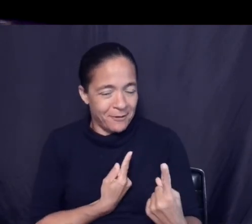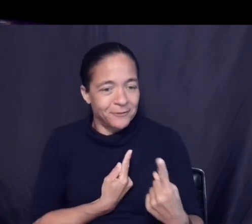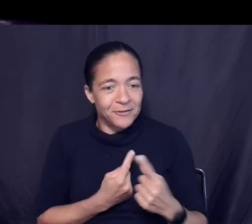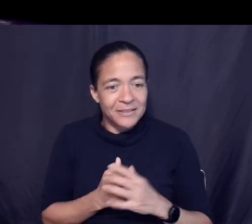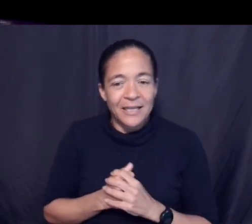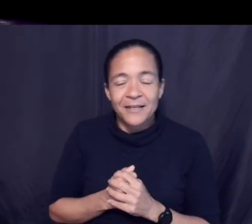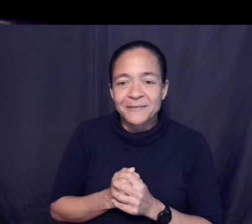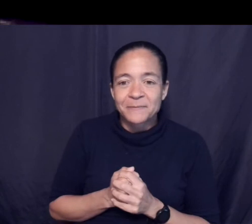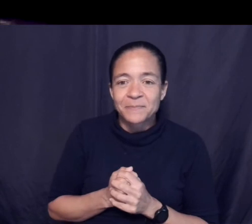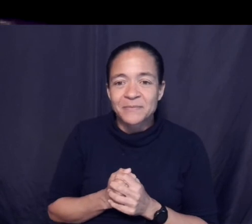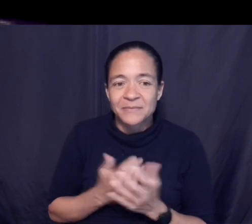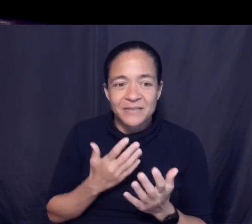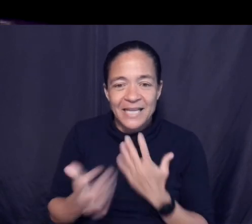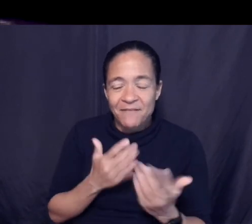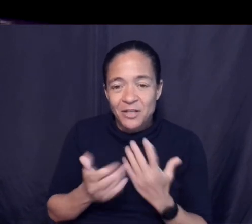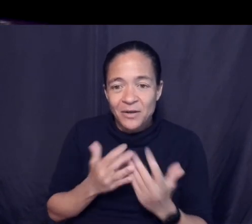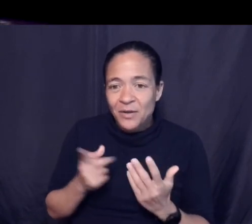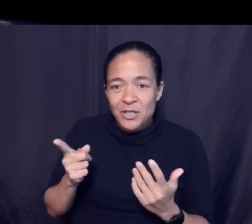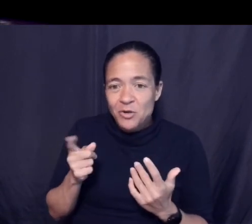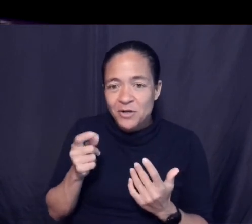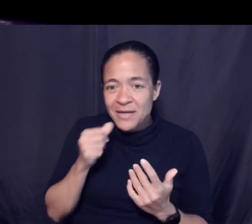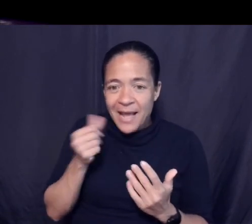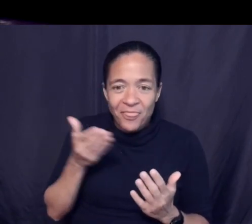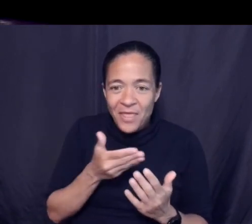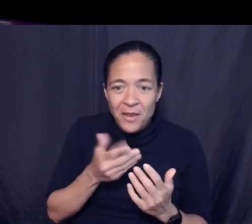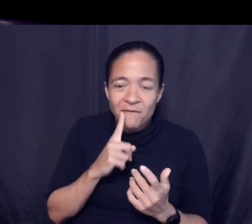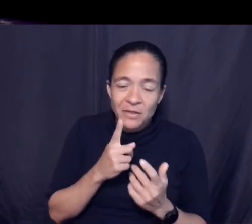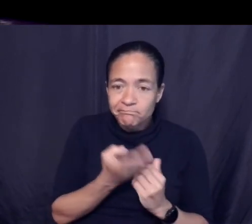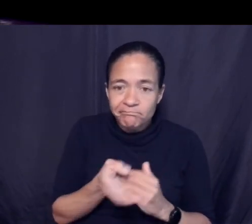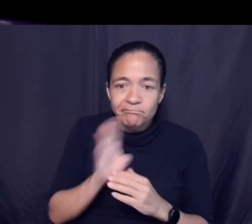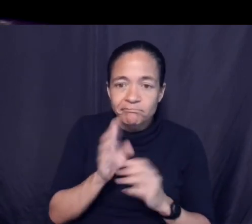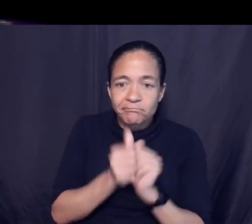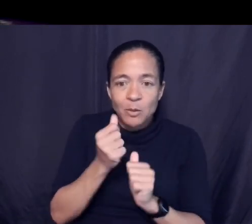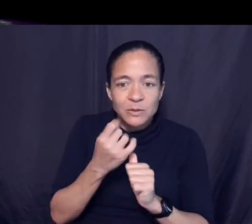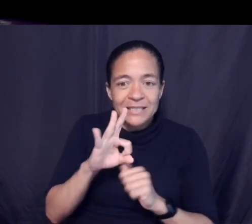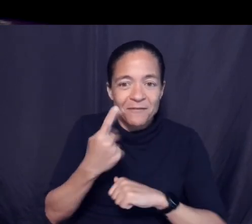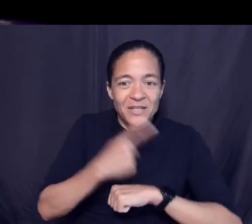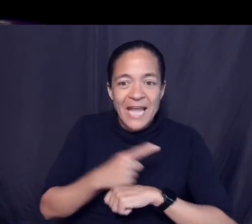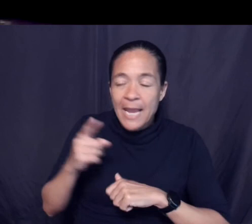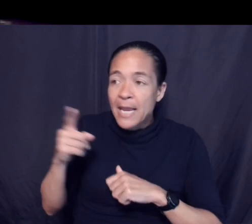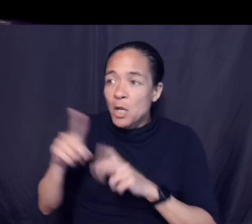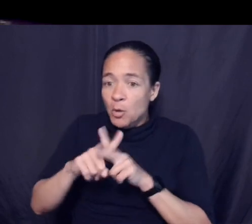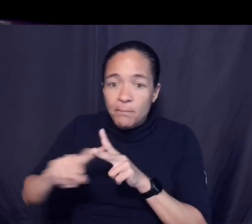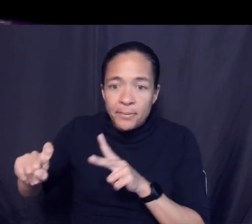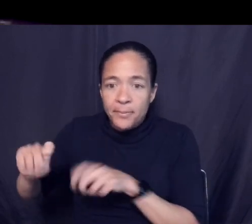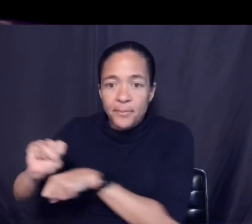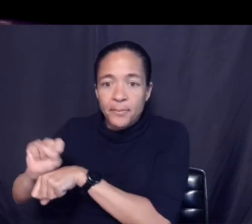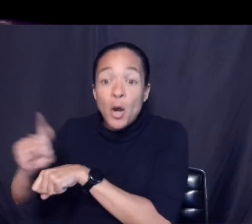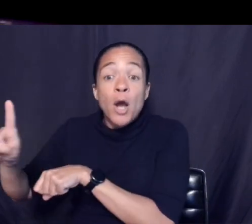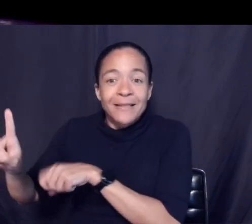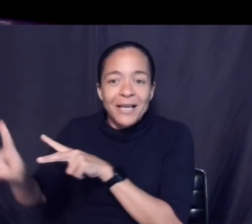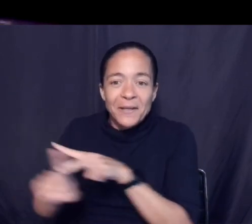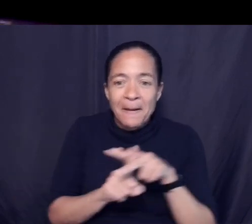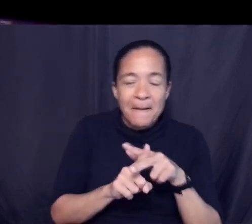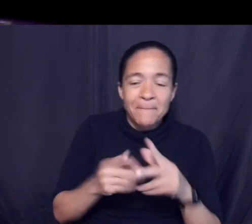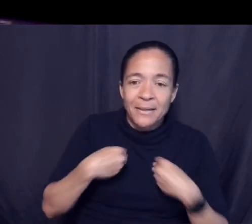understand, even though you're not there for the significant part of the day, being able to come back in and